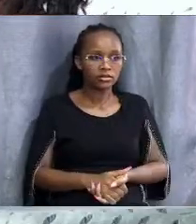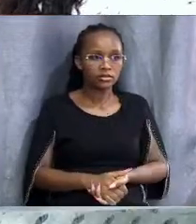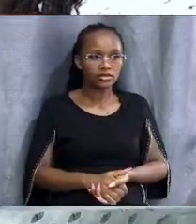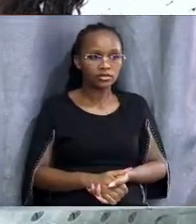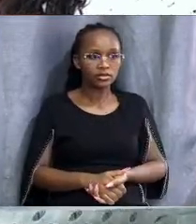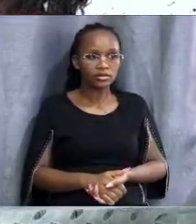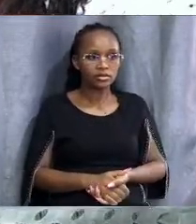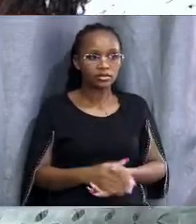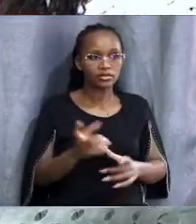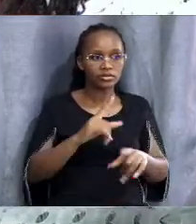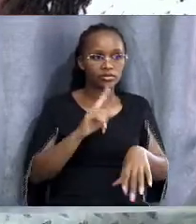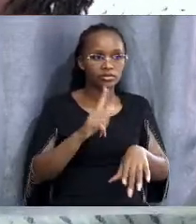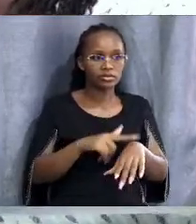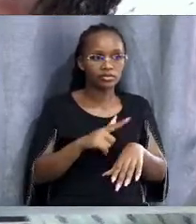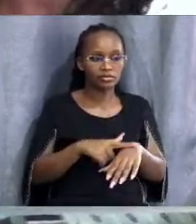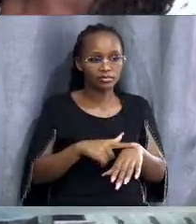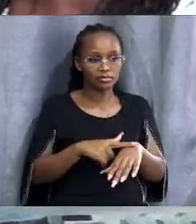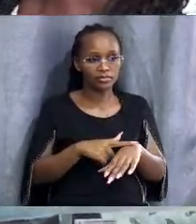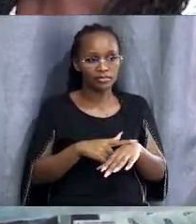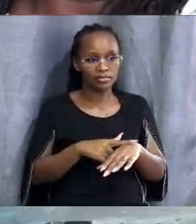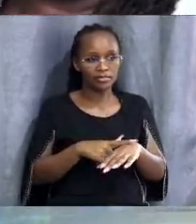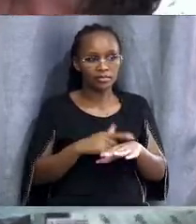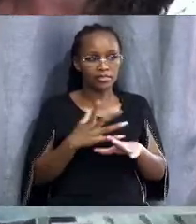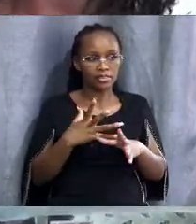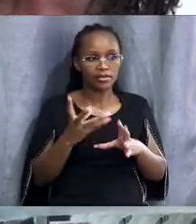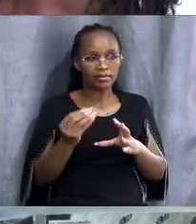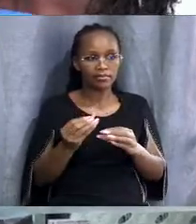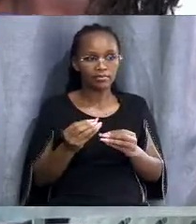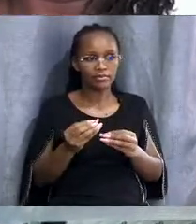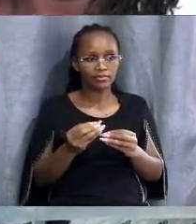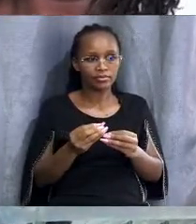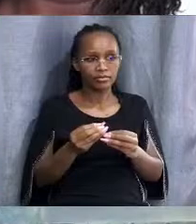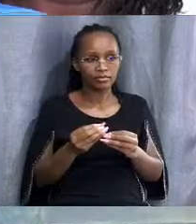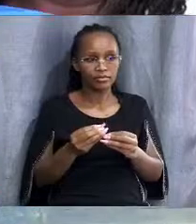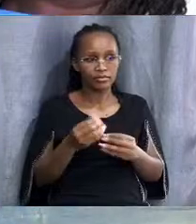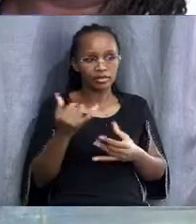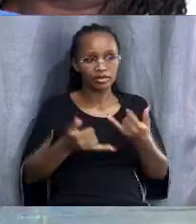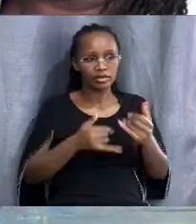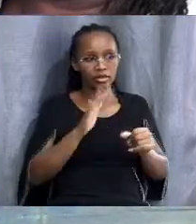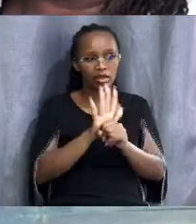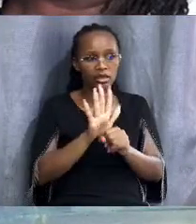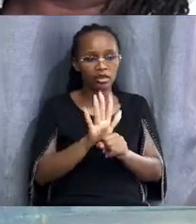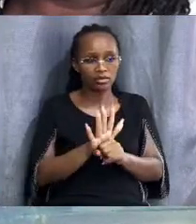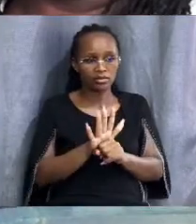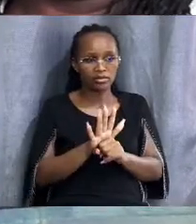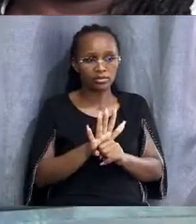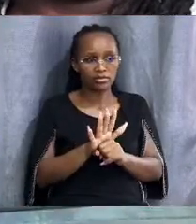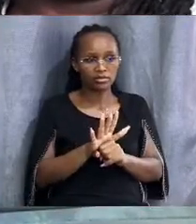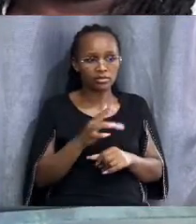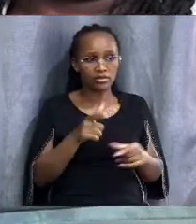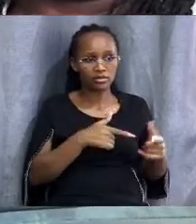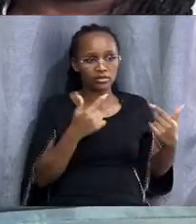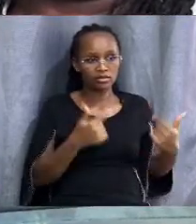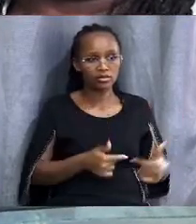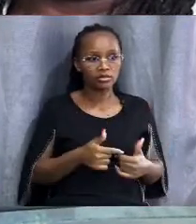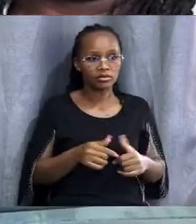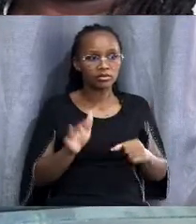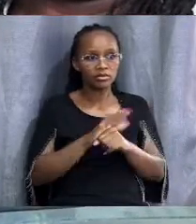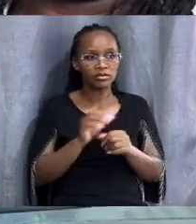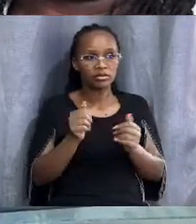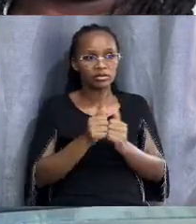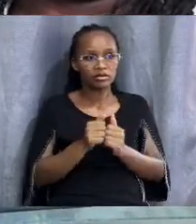the moment I knew you were to be born, I was overjoyed. My heart was filled